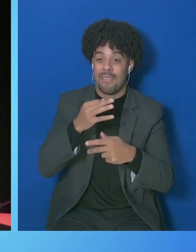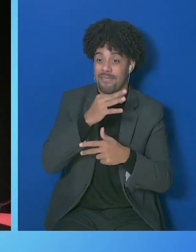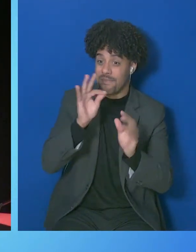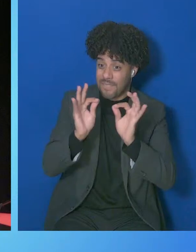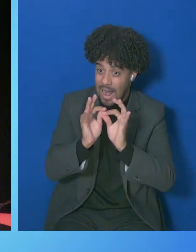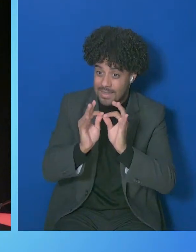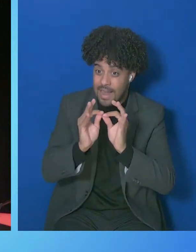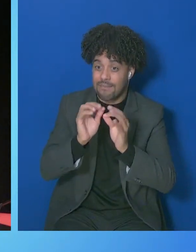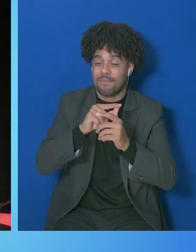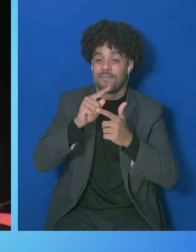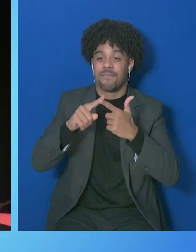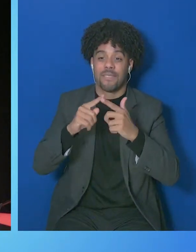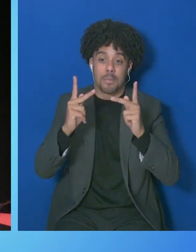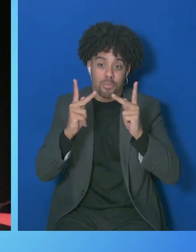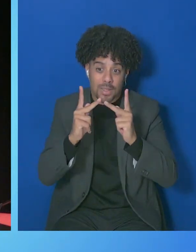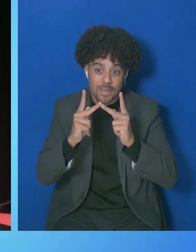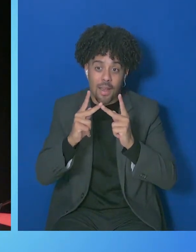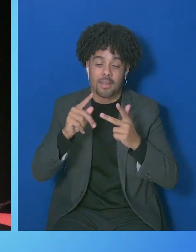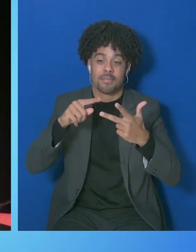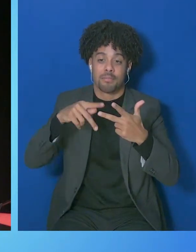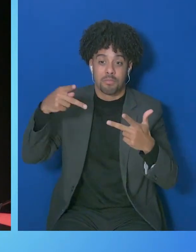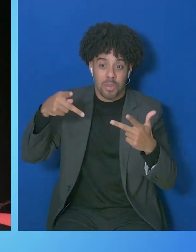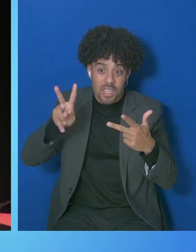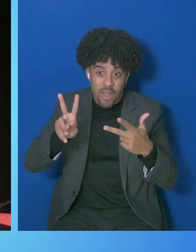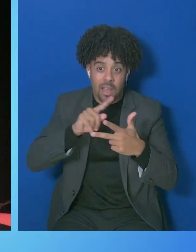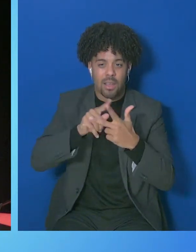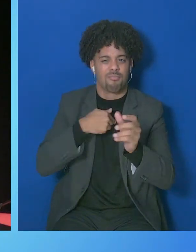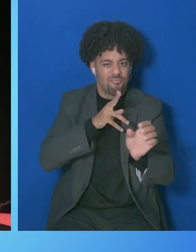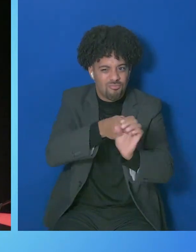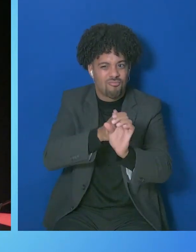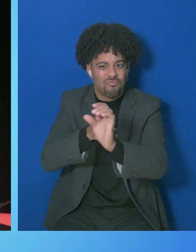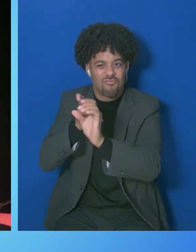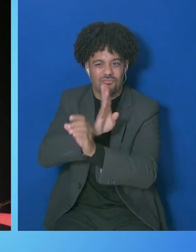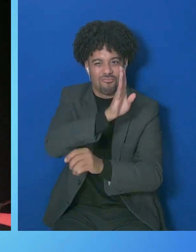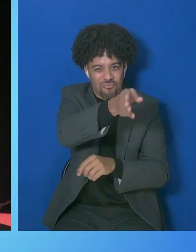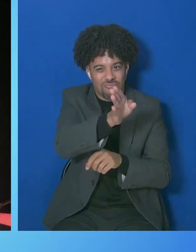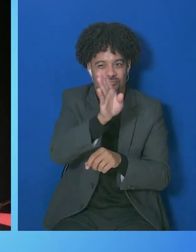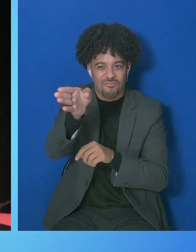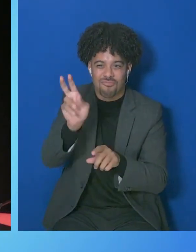able to observe our TVIs and O&M specialists at work.